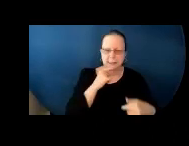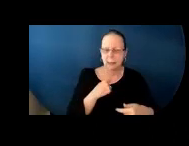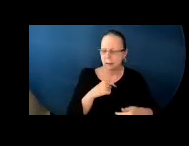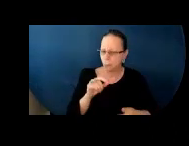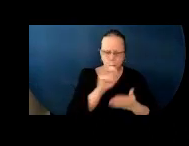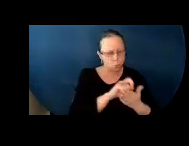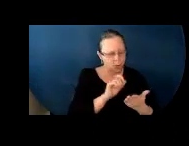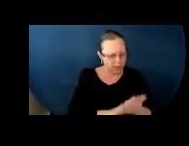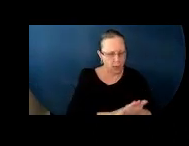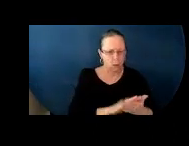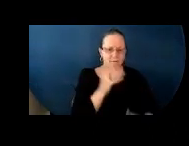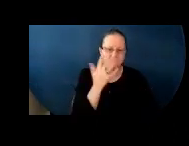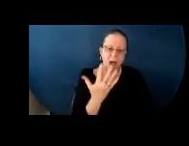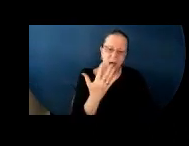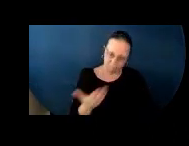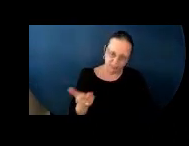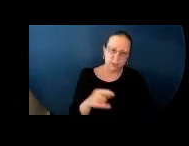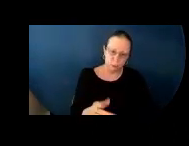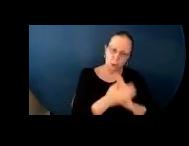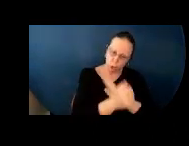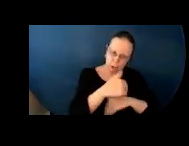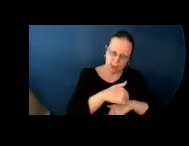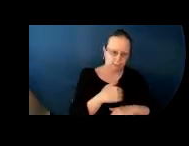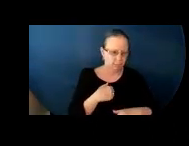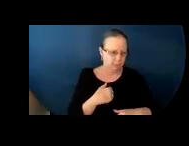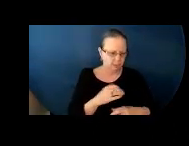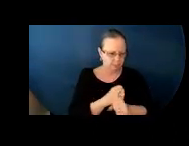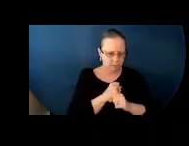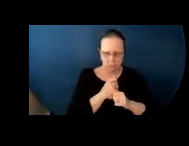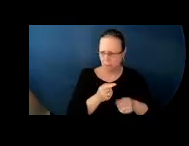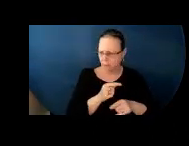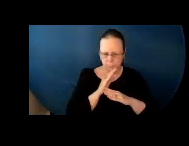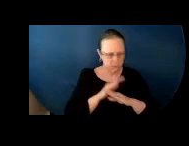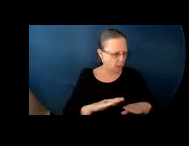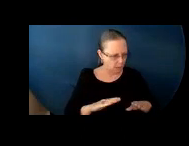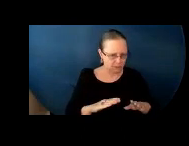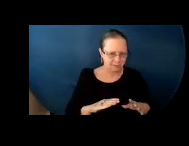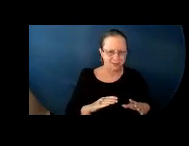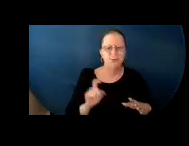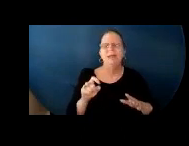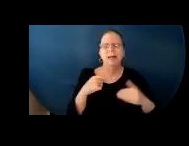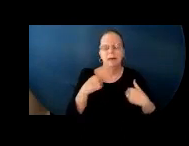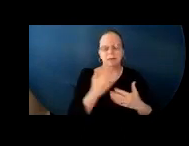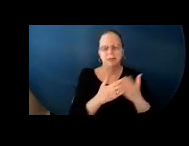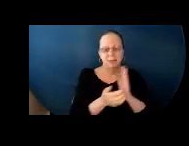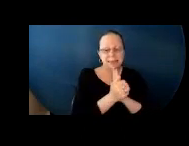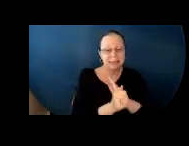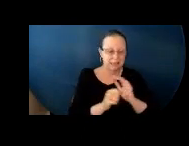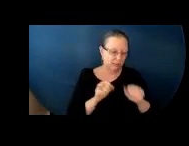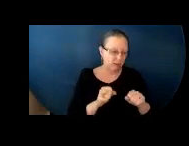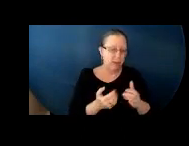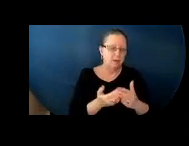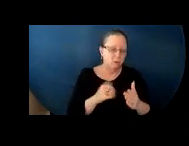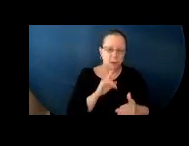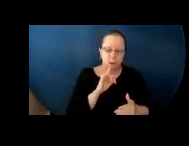I get silence, right? And so you need to have some skills and abilities before you can truly get to those beliefs where you can